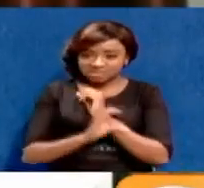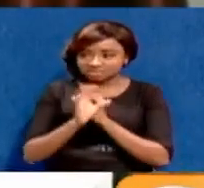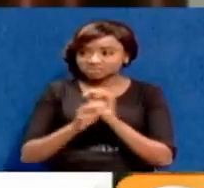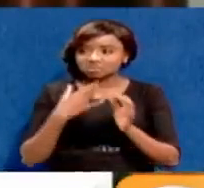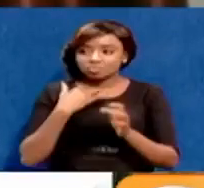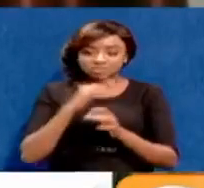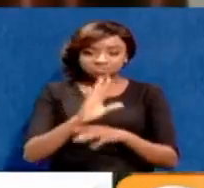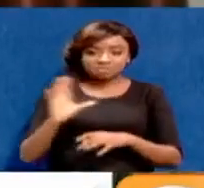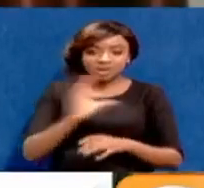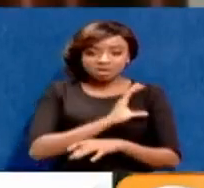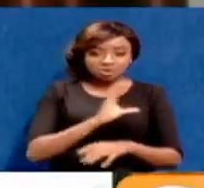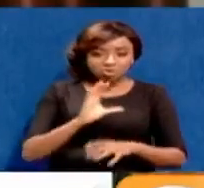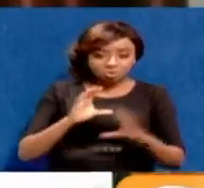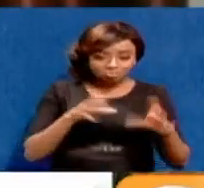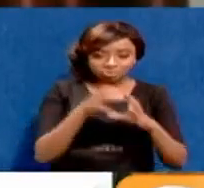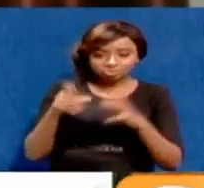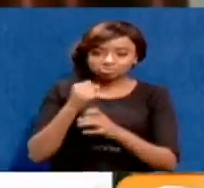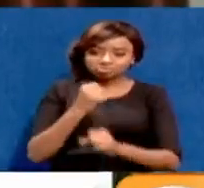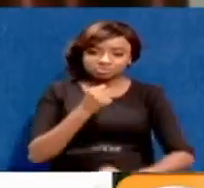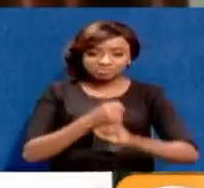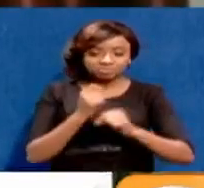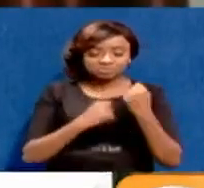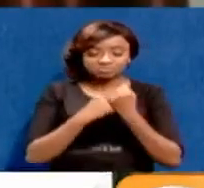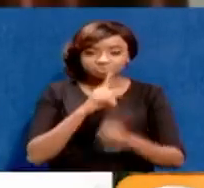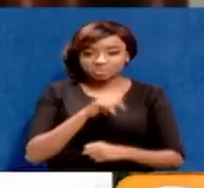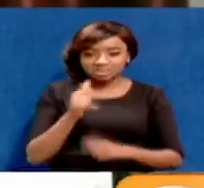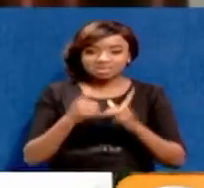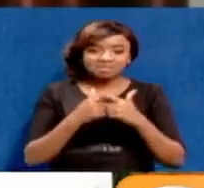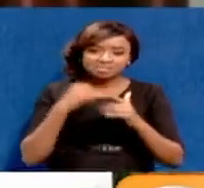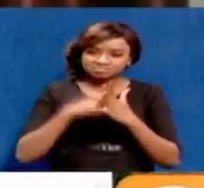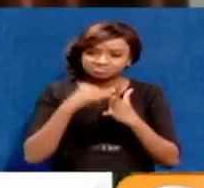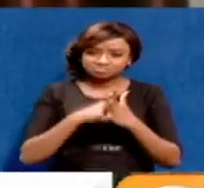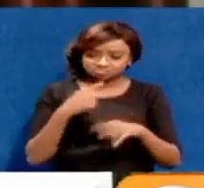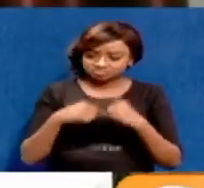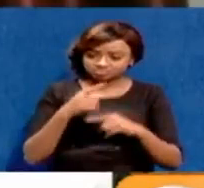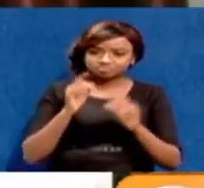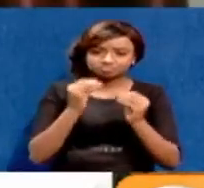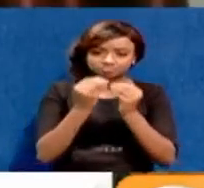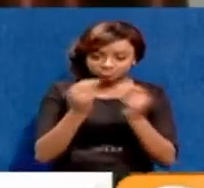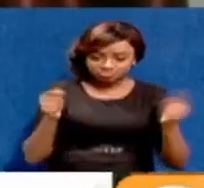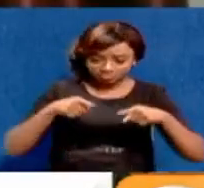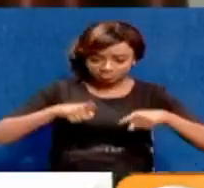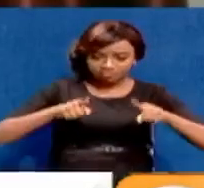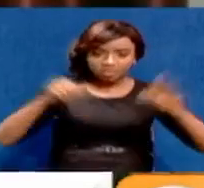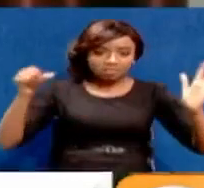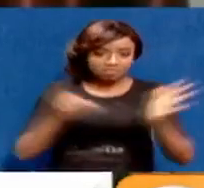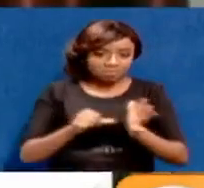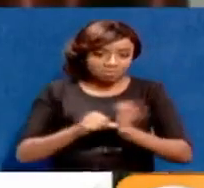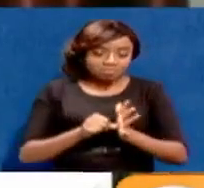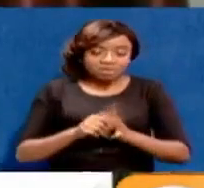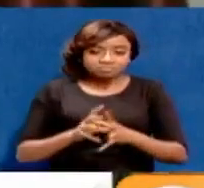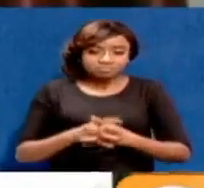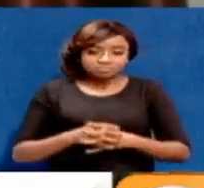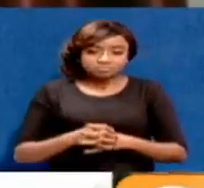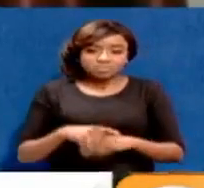to begin to embrace and live each other, and even push them to the level at which they can be able to reconcile their differences and